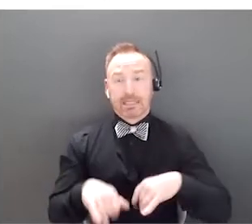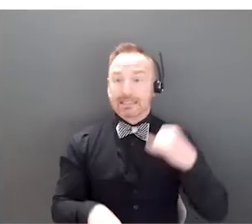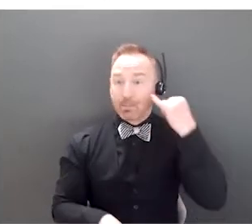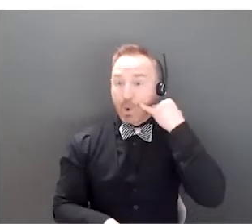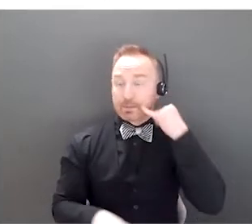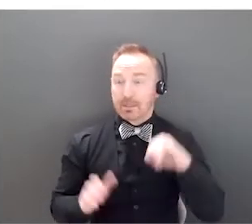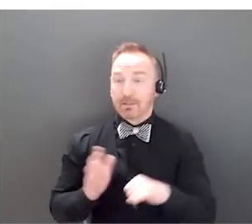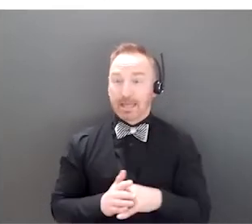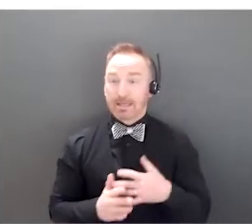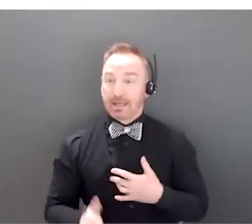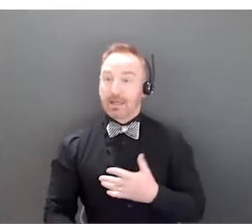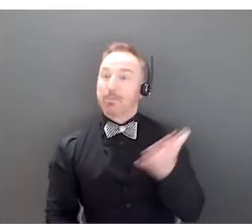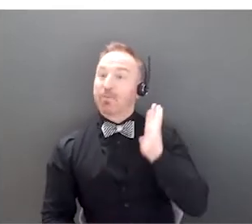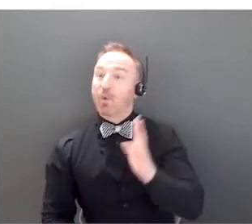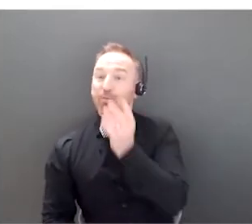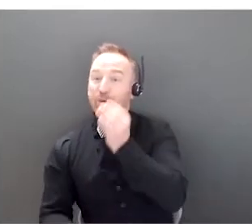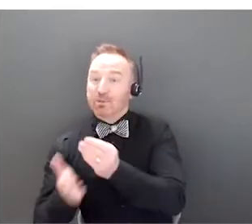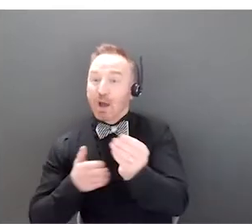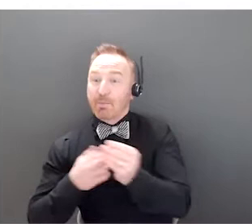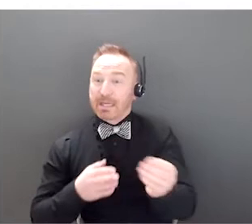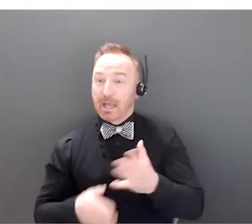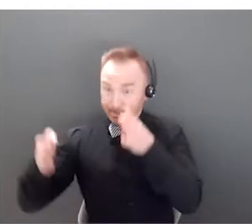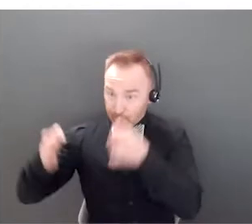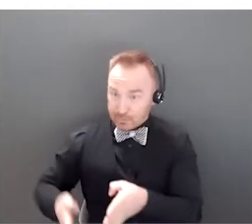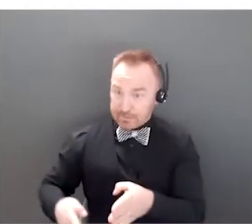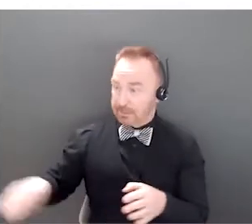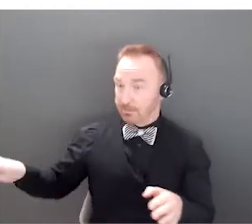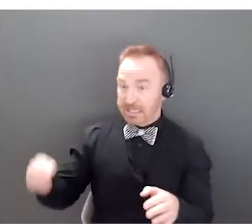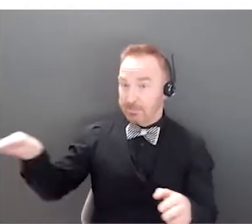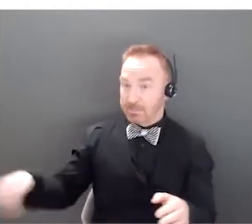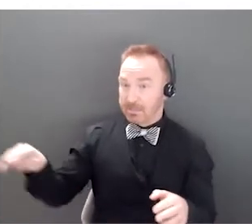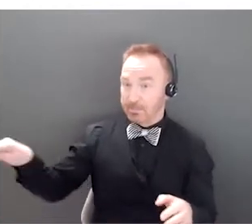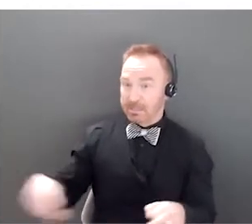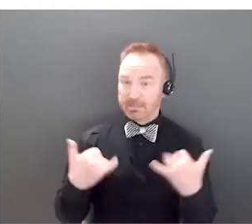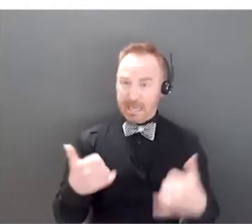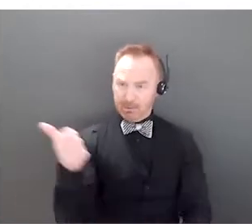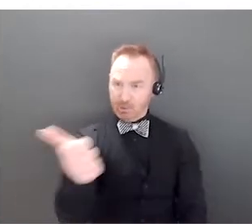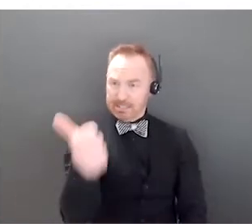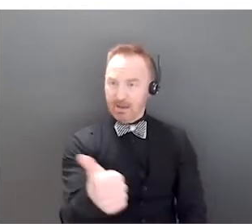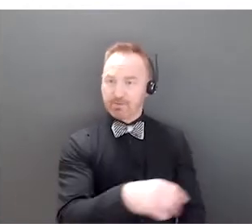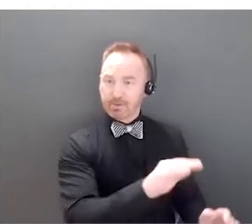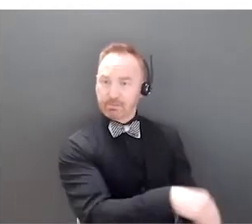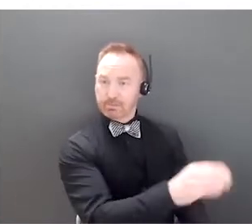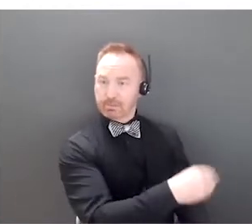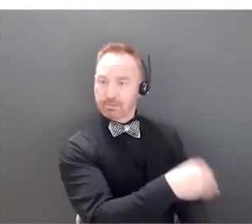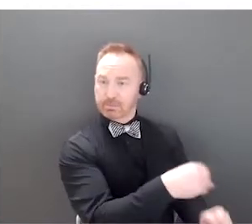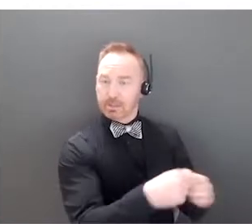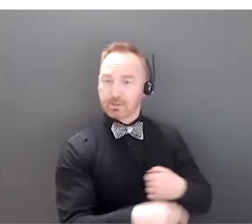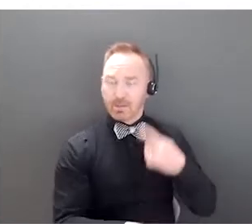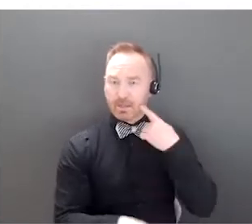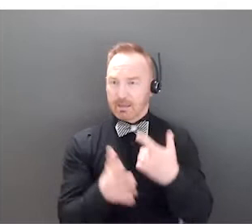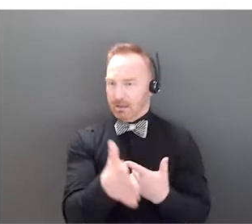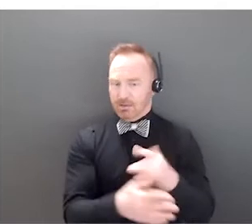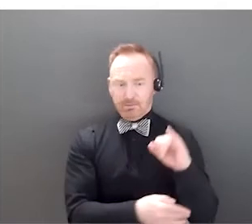replacing cashier jobs. But over time, as certain technology advances, it's expected that more complex and predictive job tasks may be